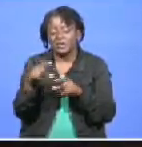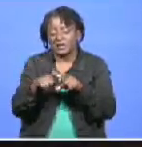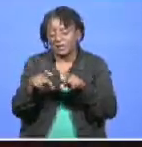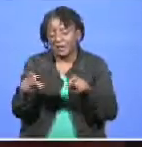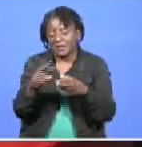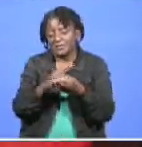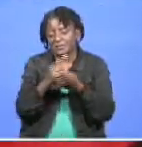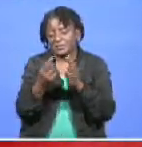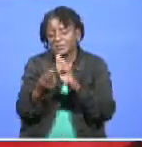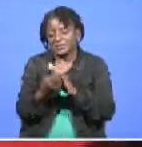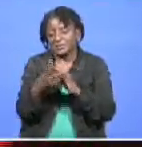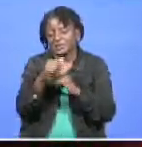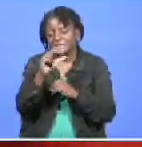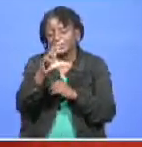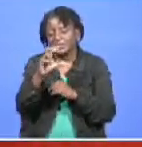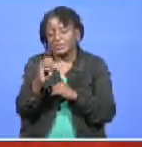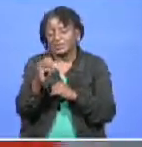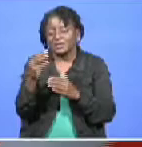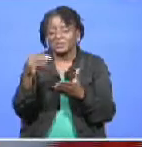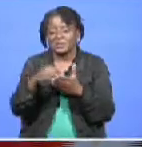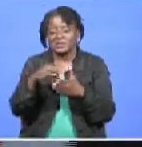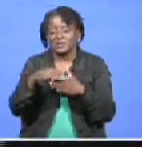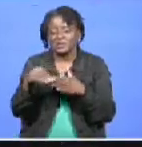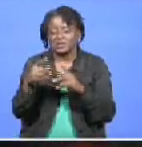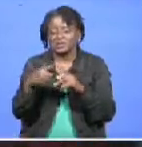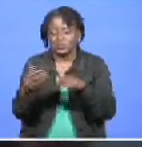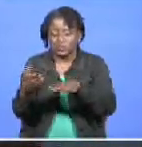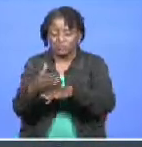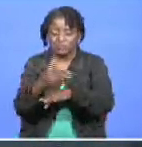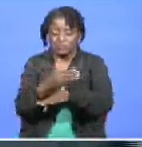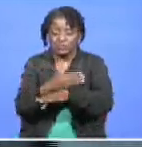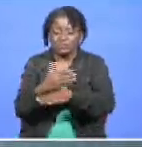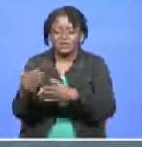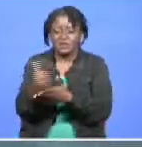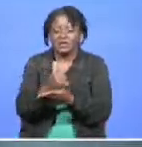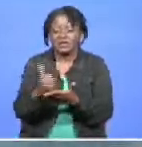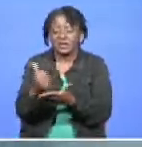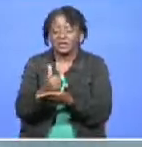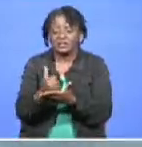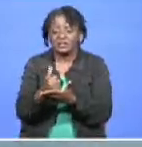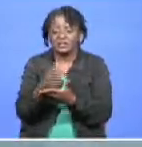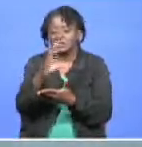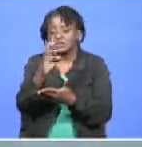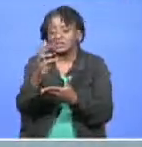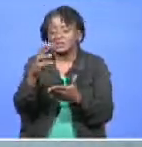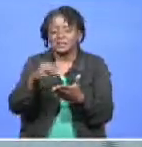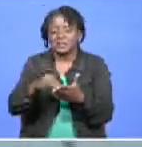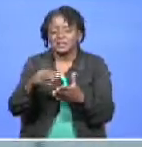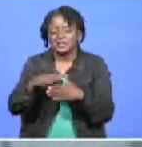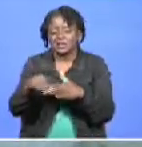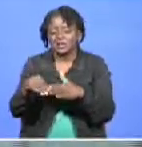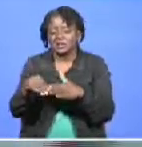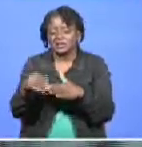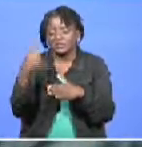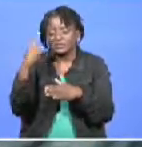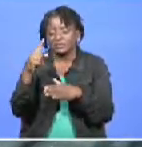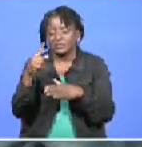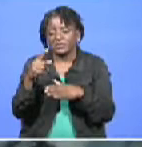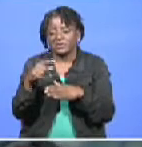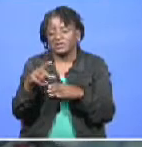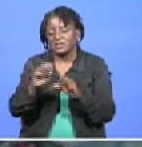metering infrastructure to improve collections. Another $6 million will be spent on system reinforcement and customer